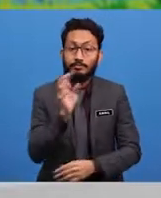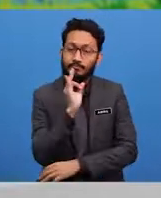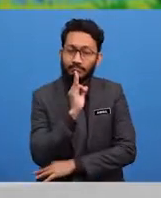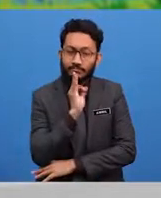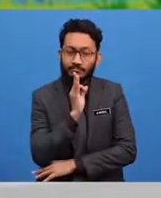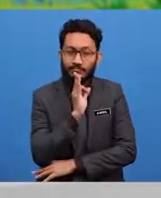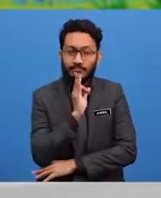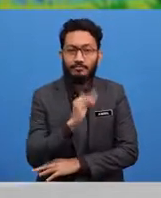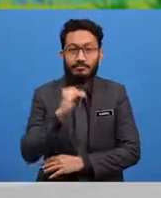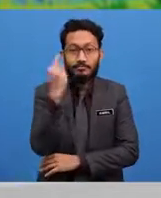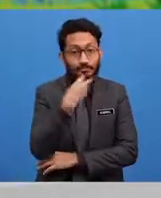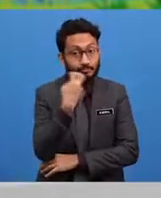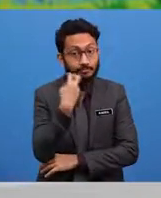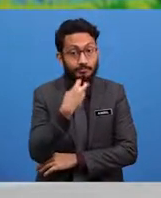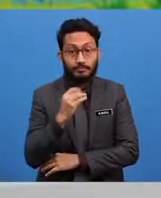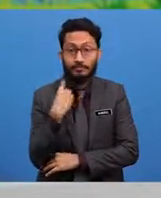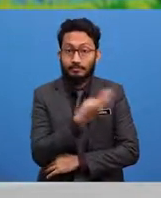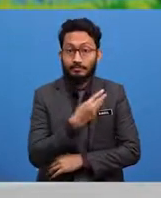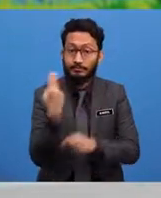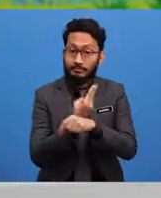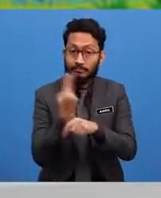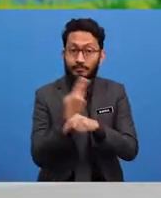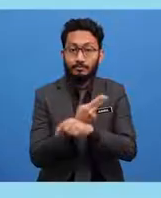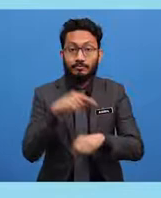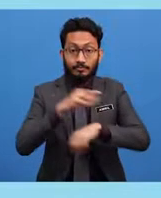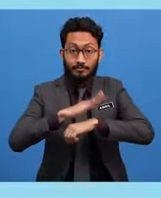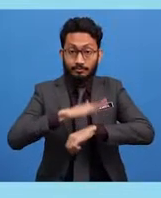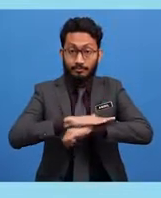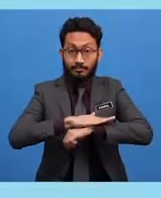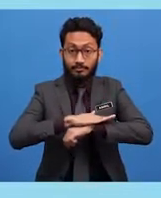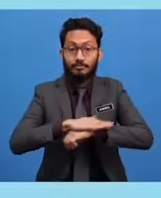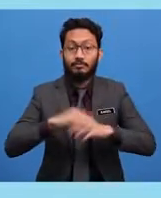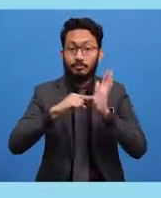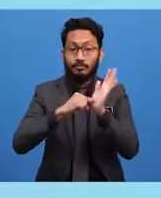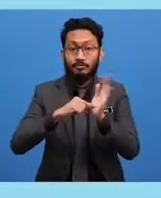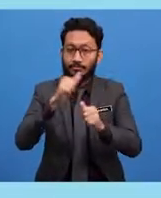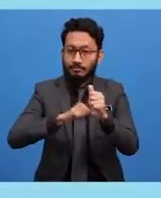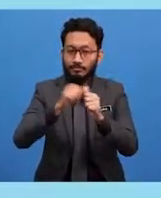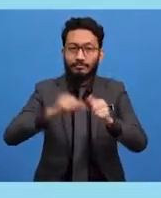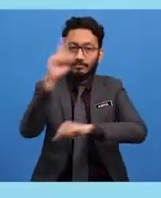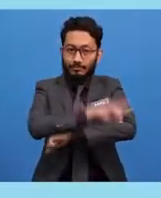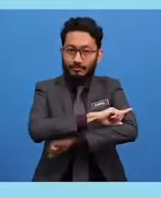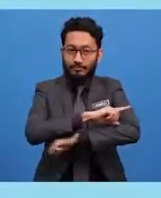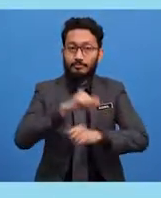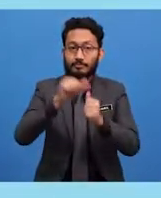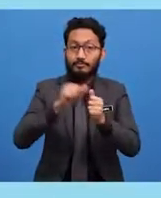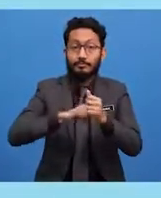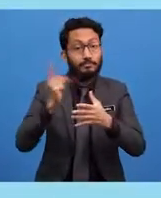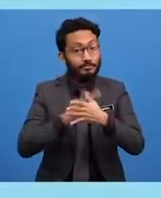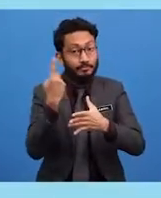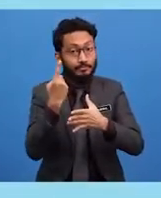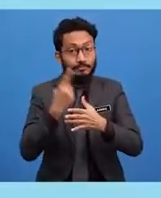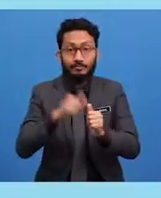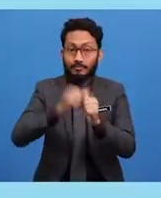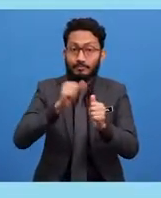Normally, we would use time expressions such as every day, every month, every